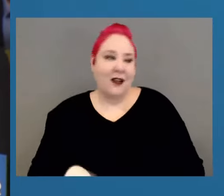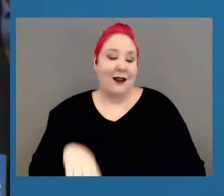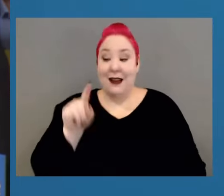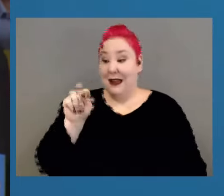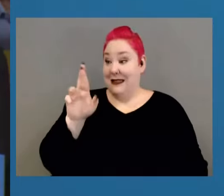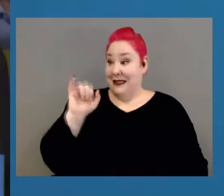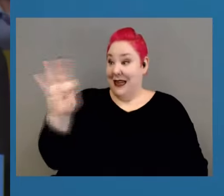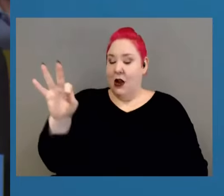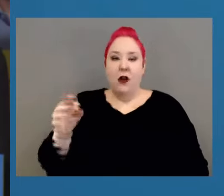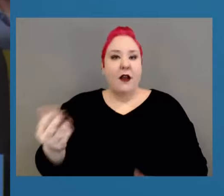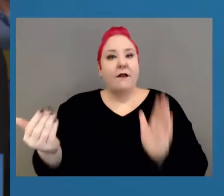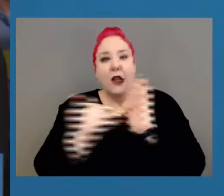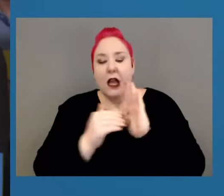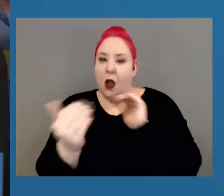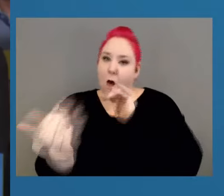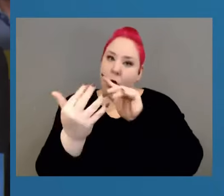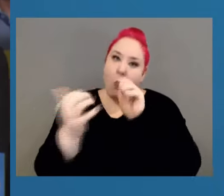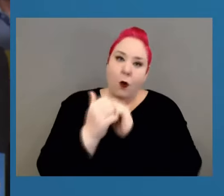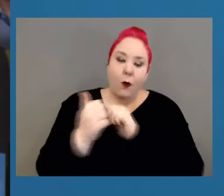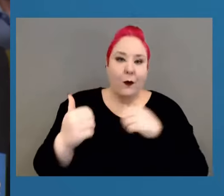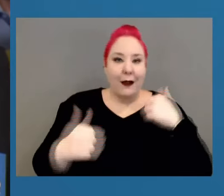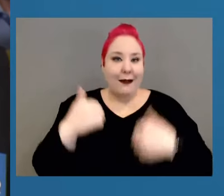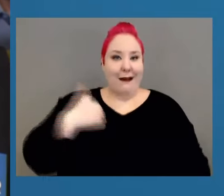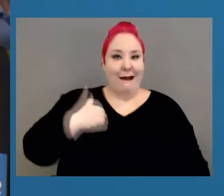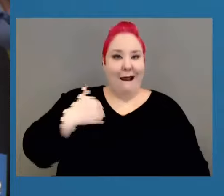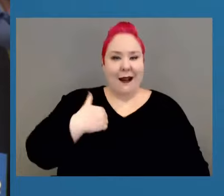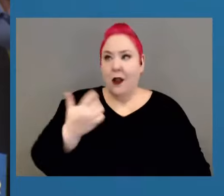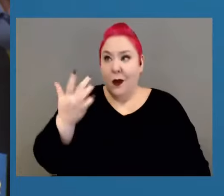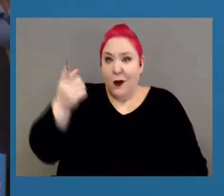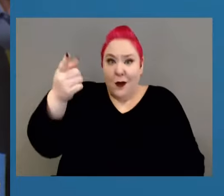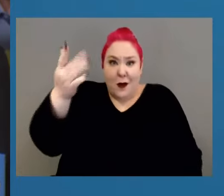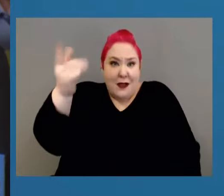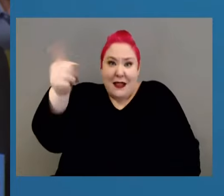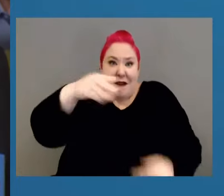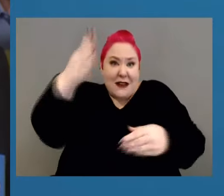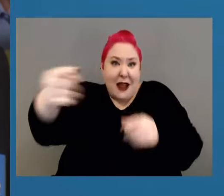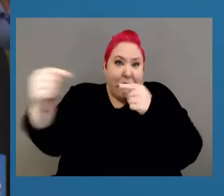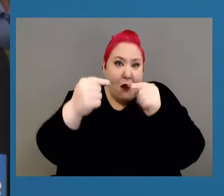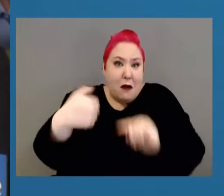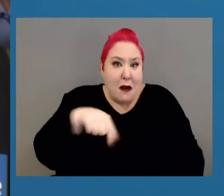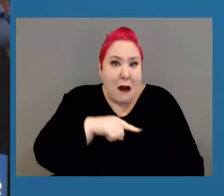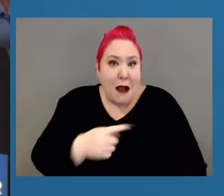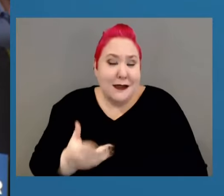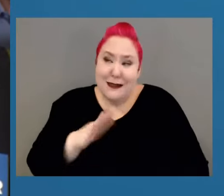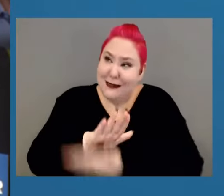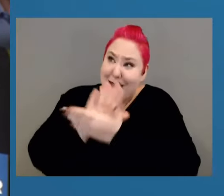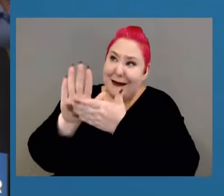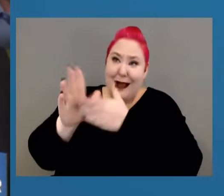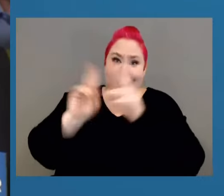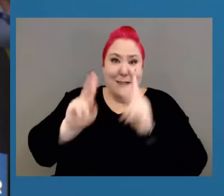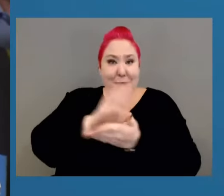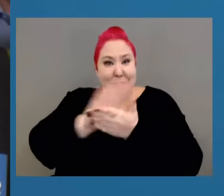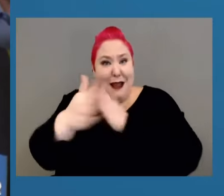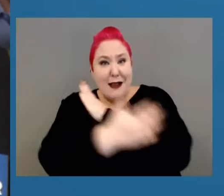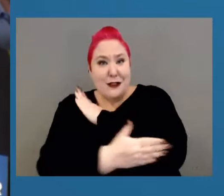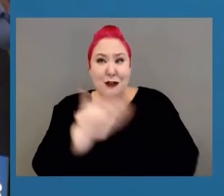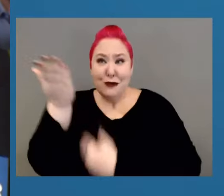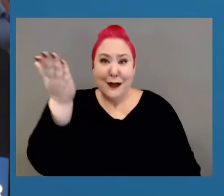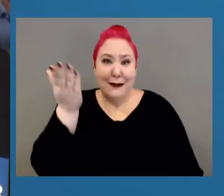Canada. What they do to us? It's a nice country, nice people. I like